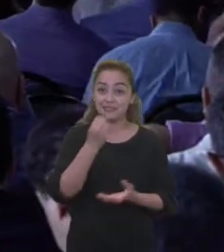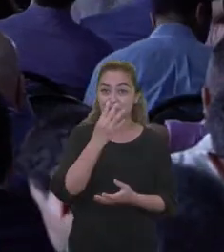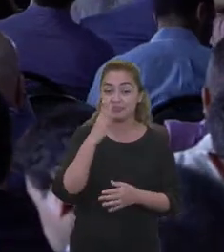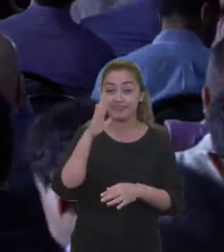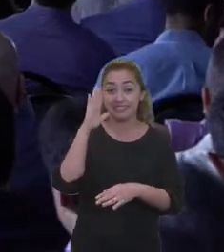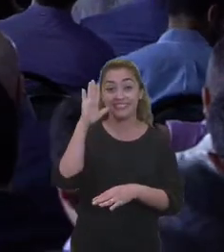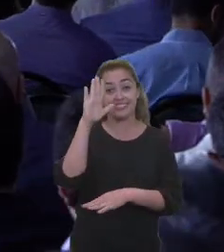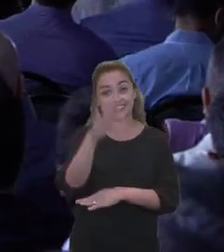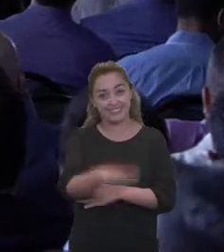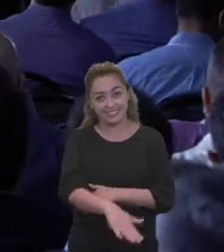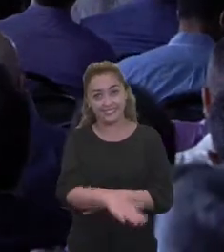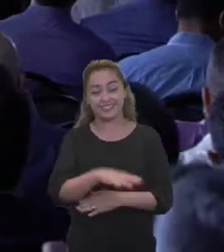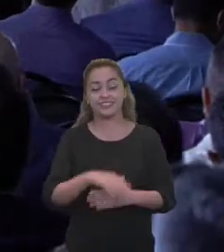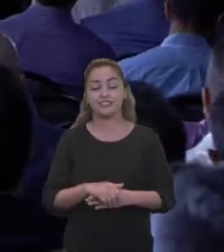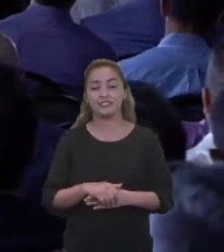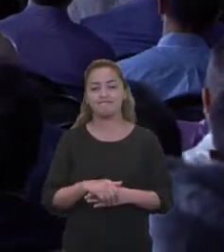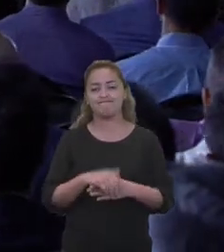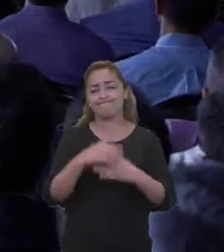Good afternoon.